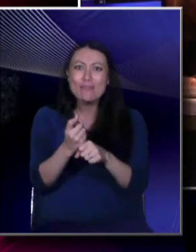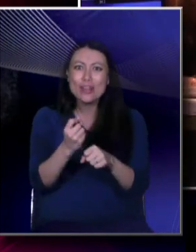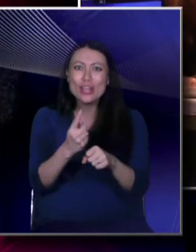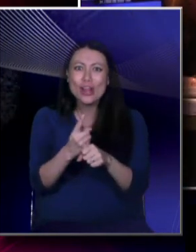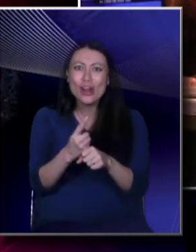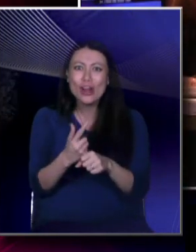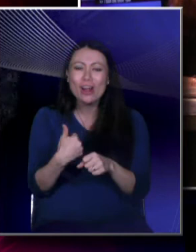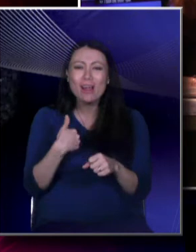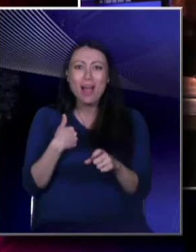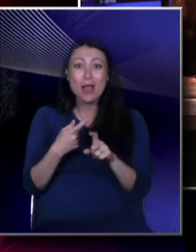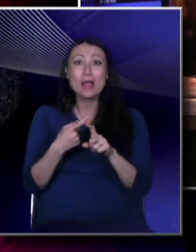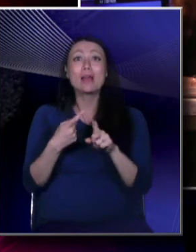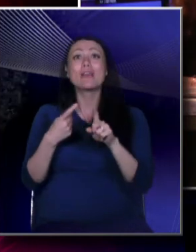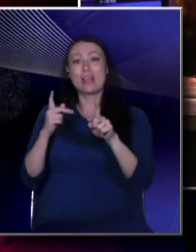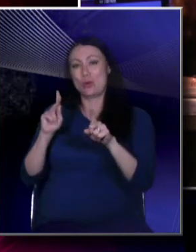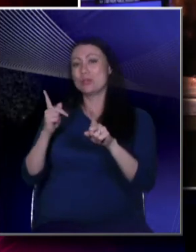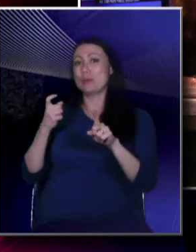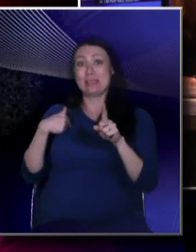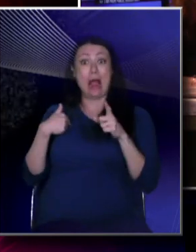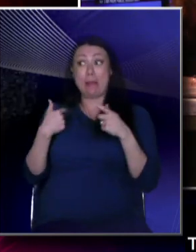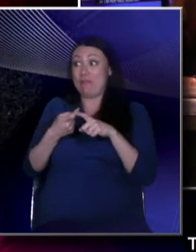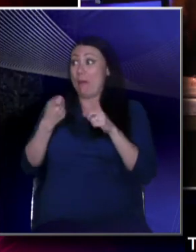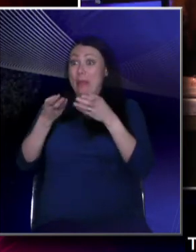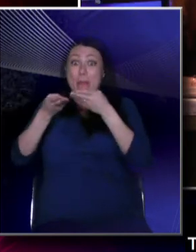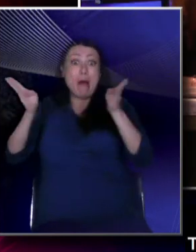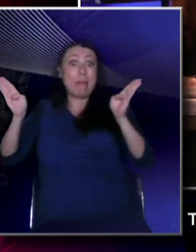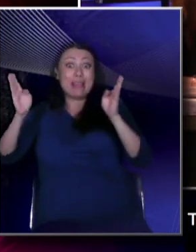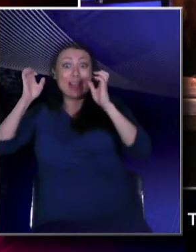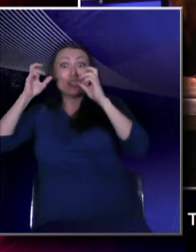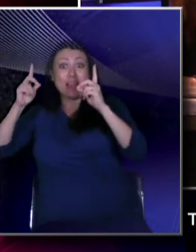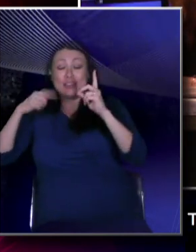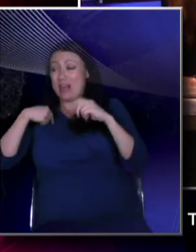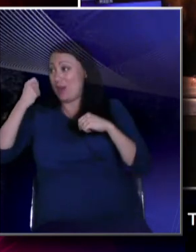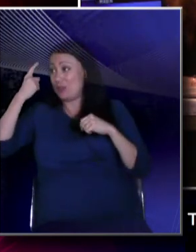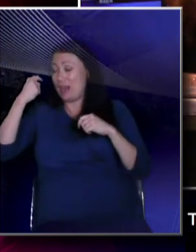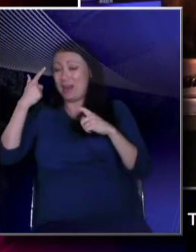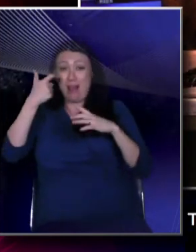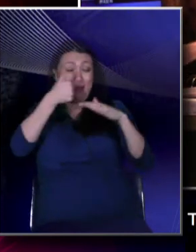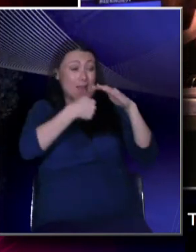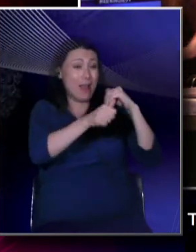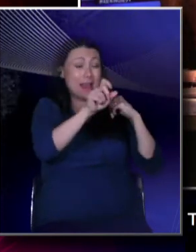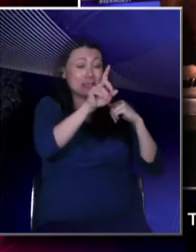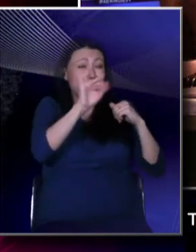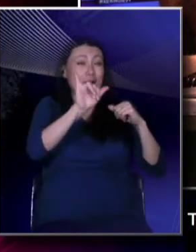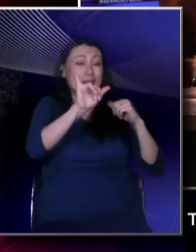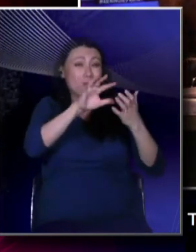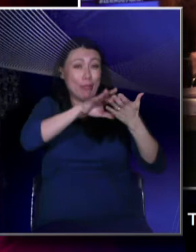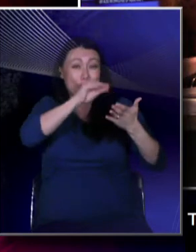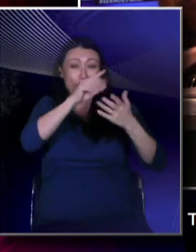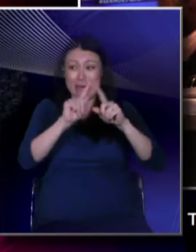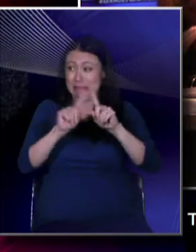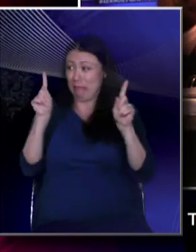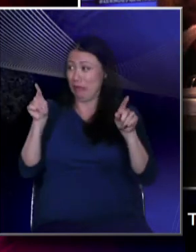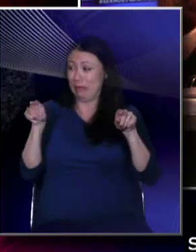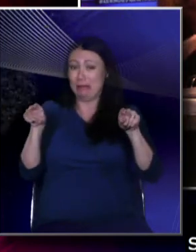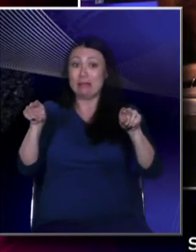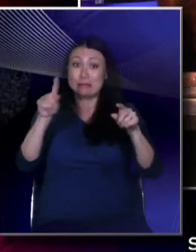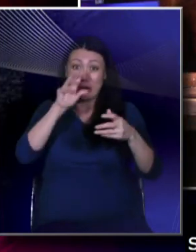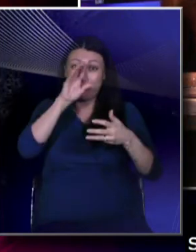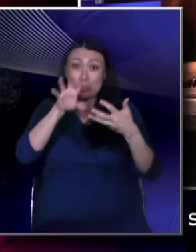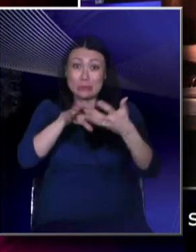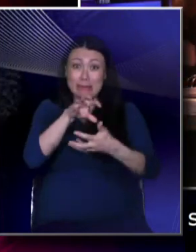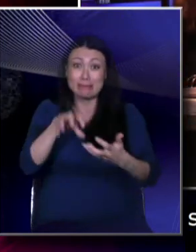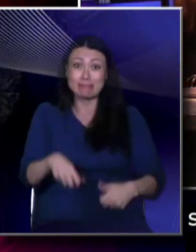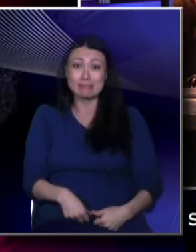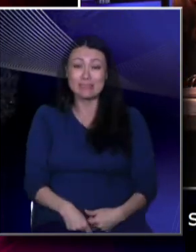public education. I understand this, but I am also an employee of ASDB, and I'm learning slowly, and it's